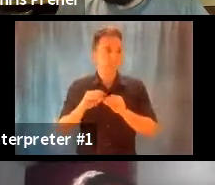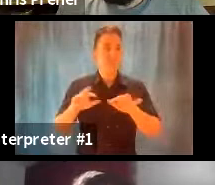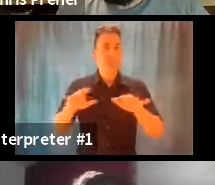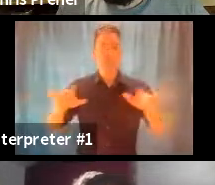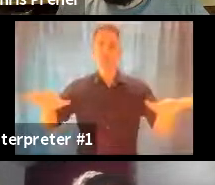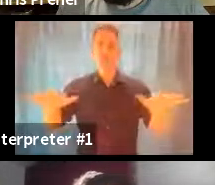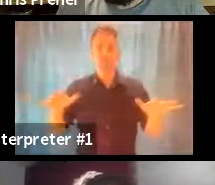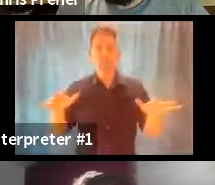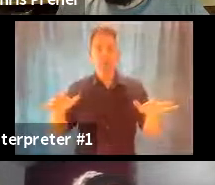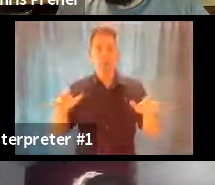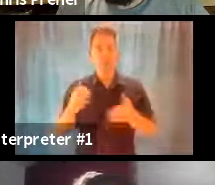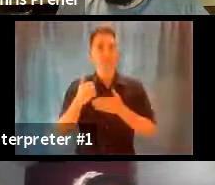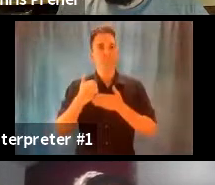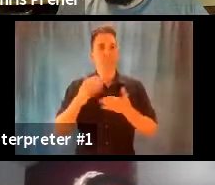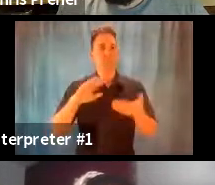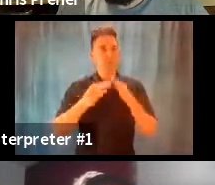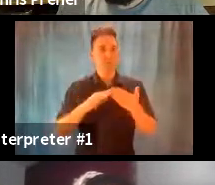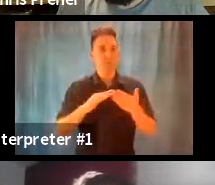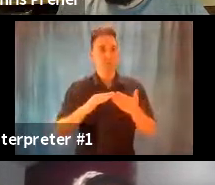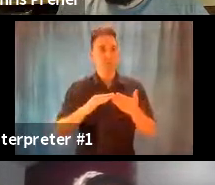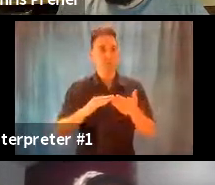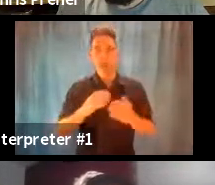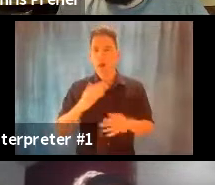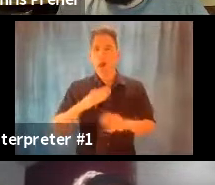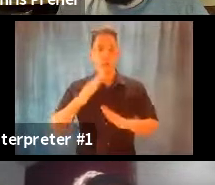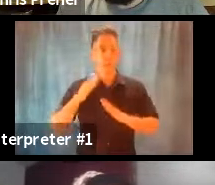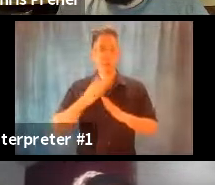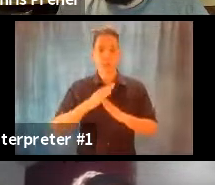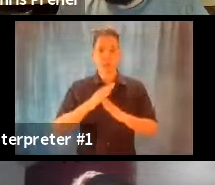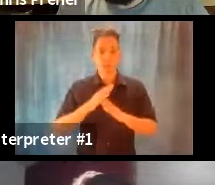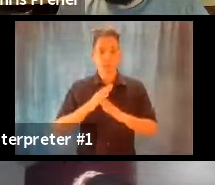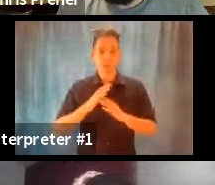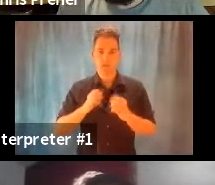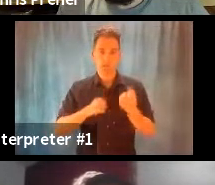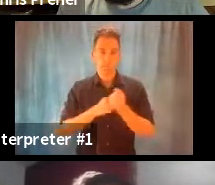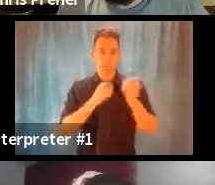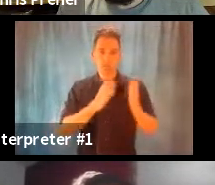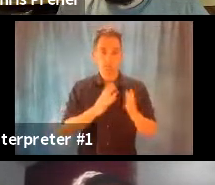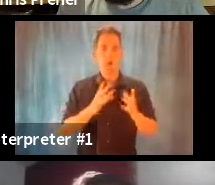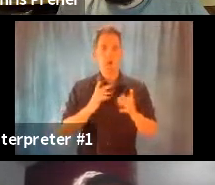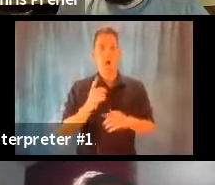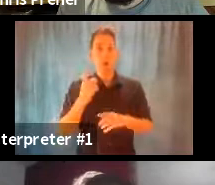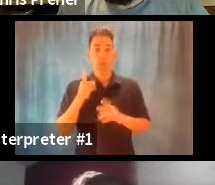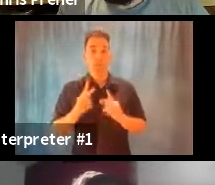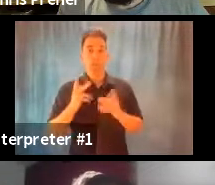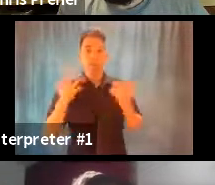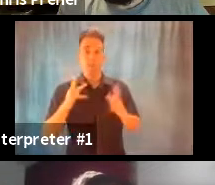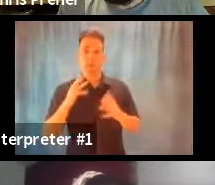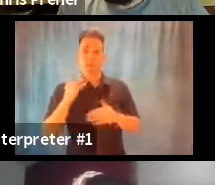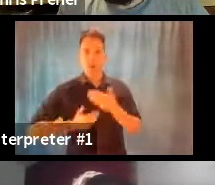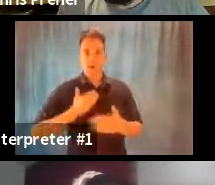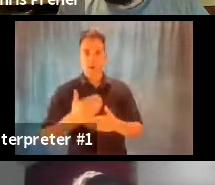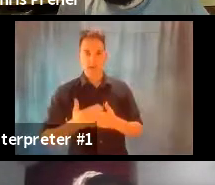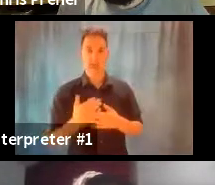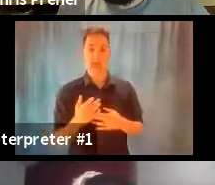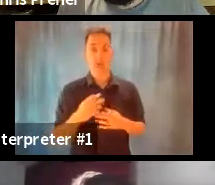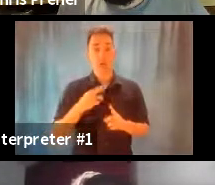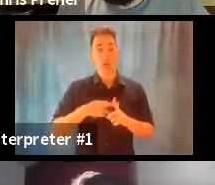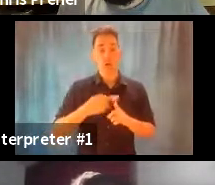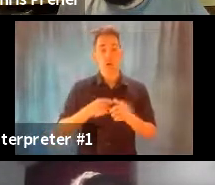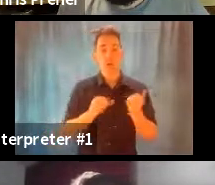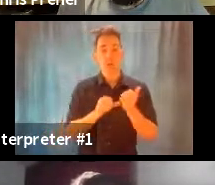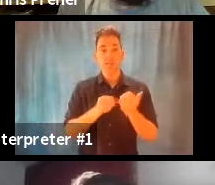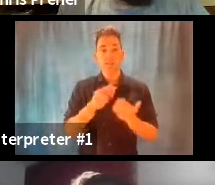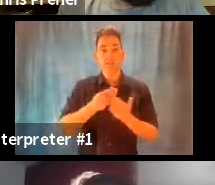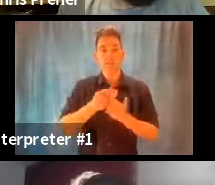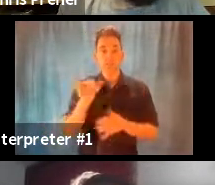into our community. Our best ambassadors are the ones who have gone through our process. In acting as emissaries for rental assistance funds, including our